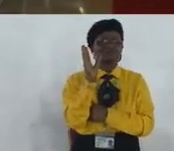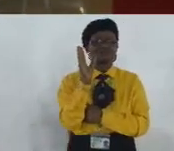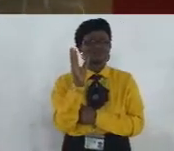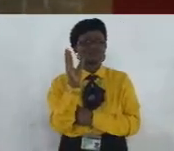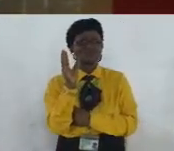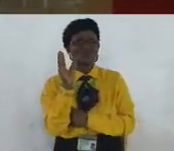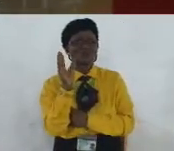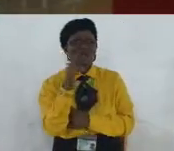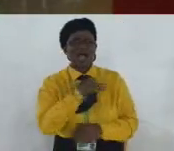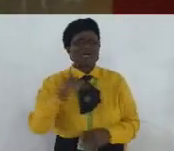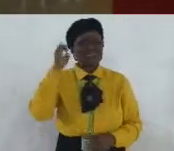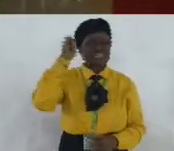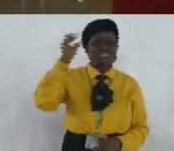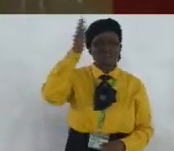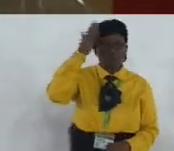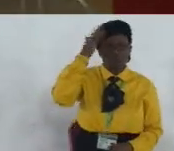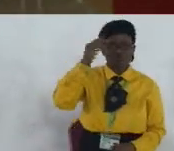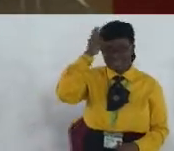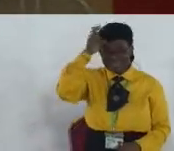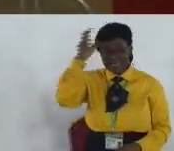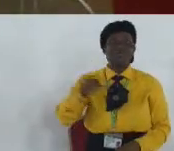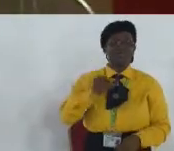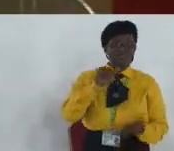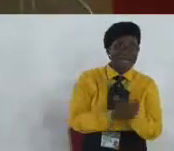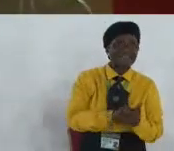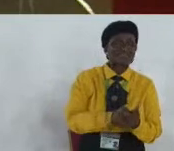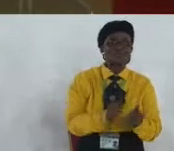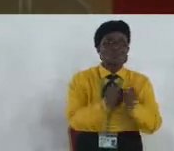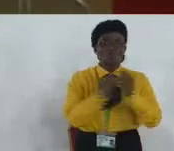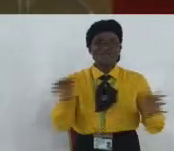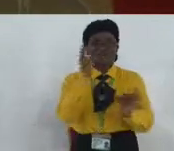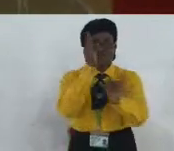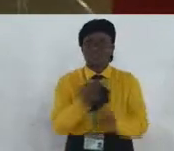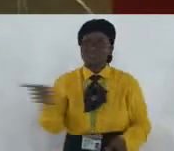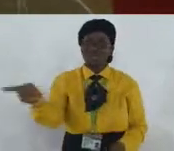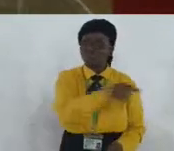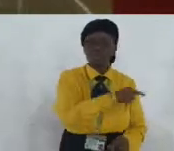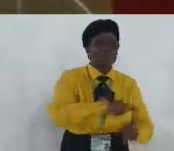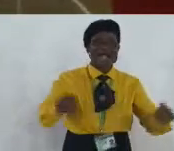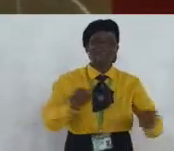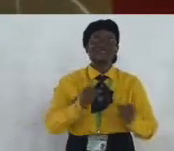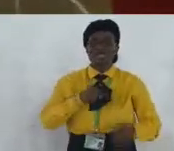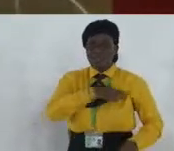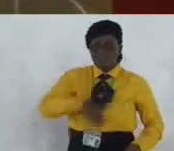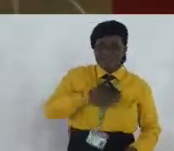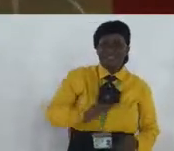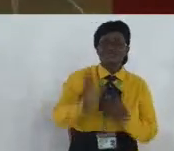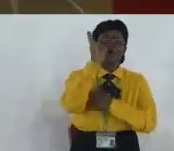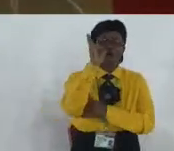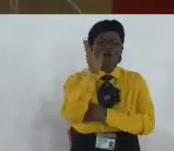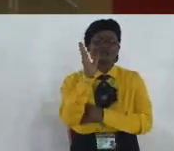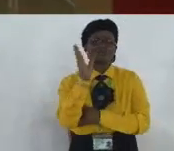And he knows that without faith, you cannot please God.